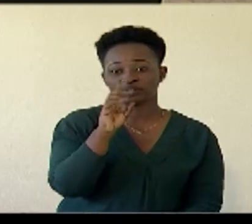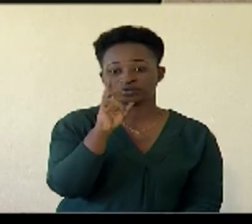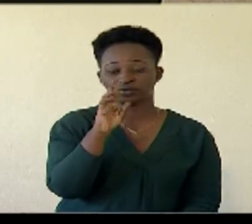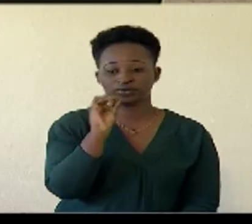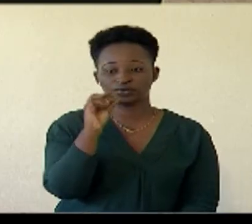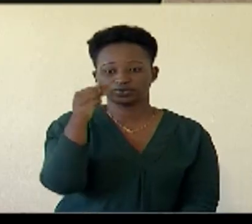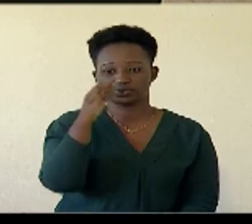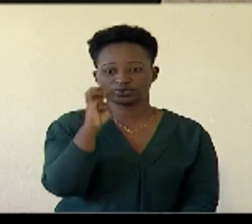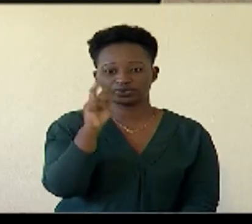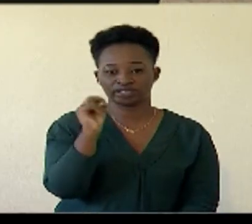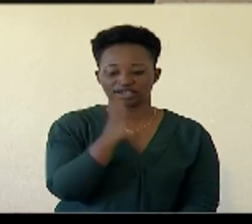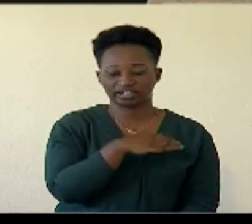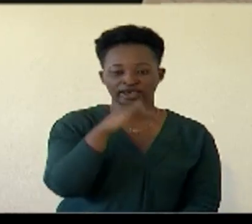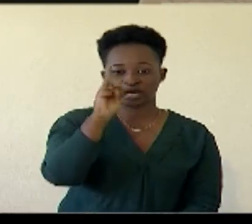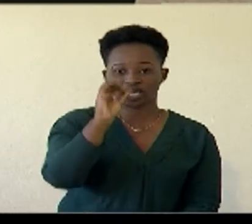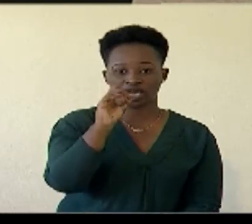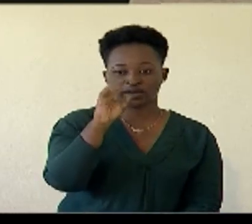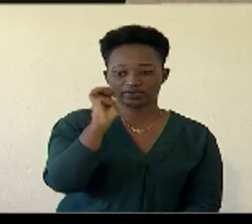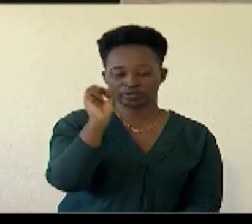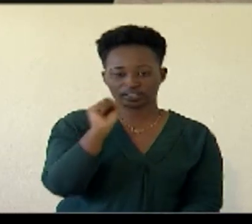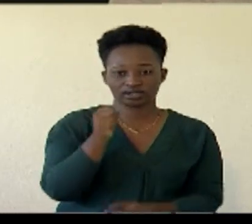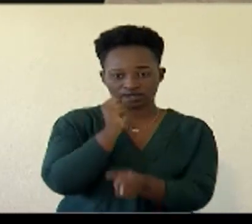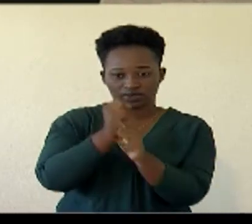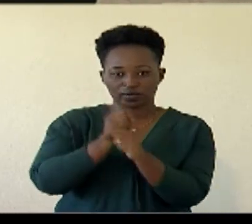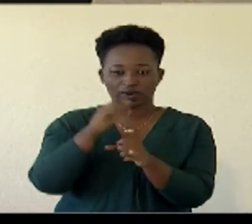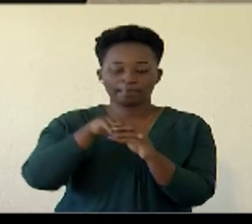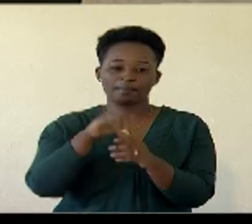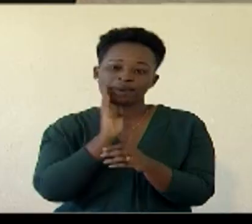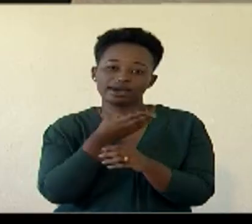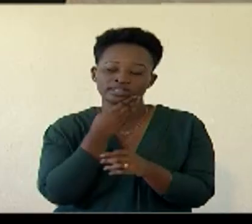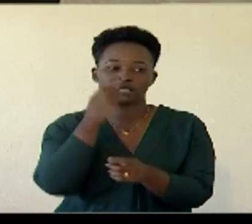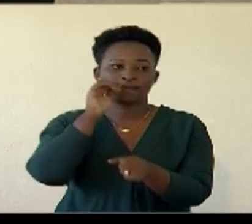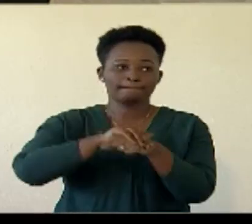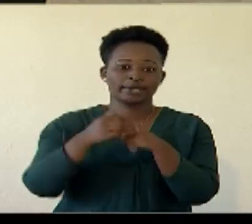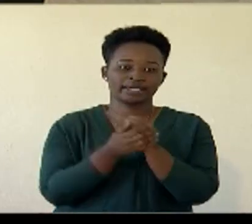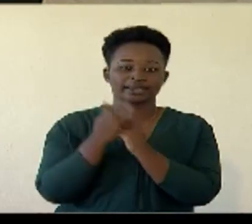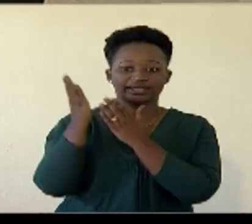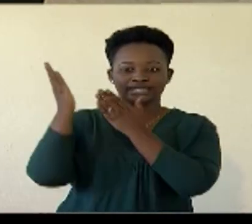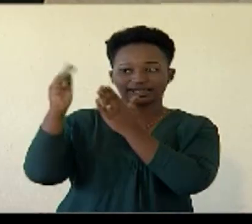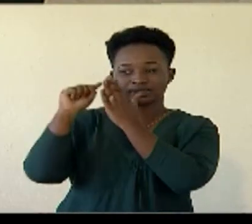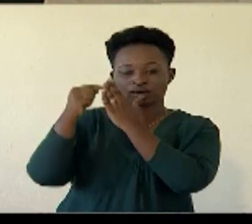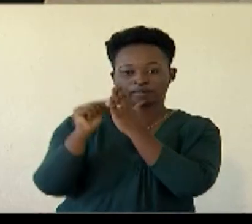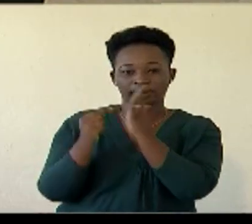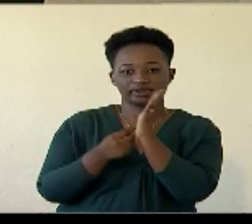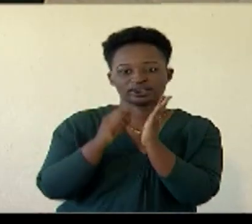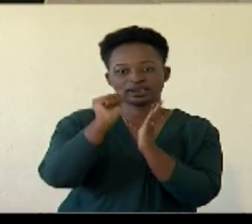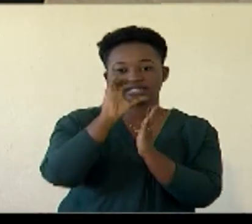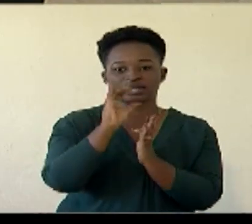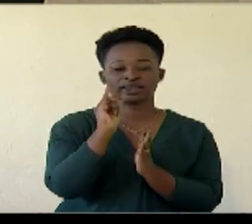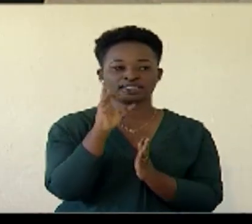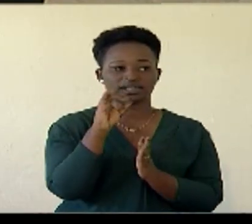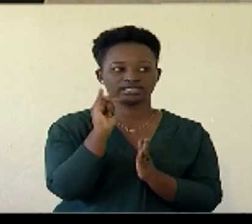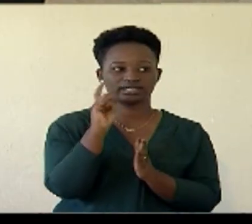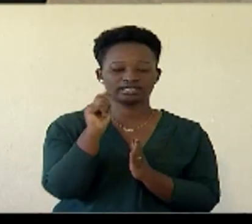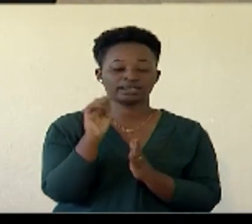in water, that are released in water, make these compounds acidic. So the